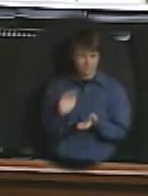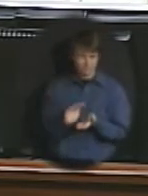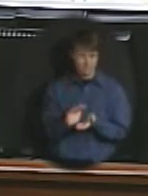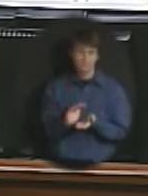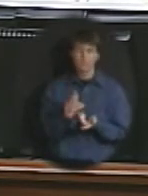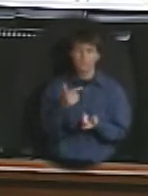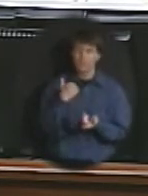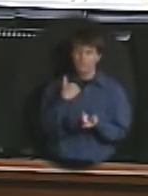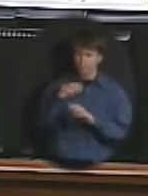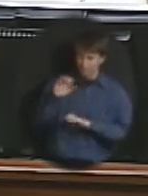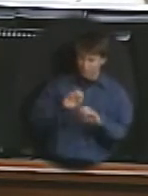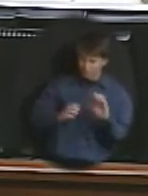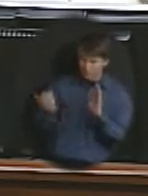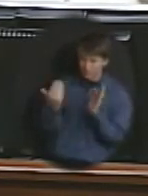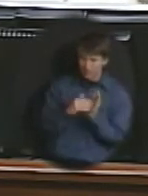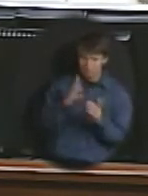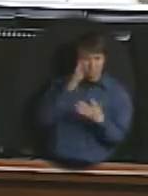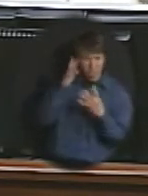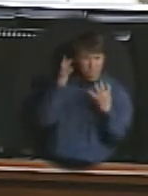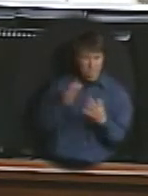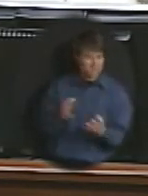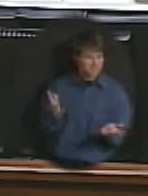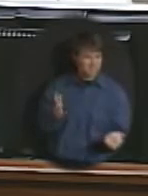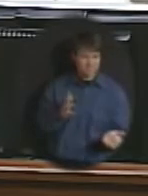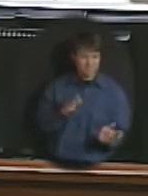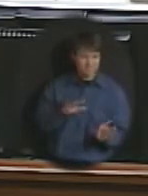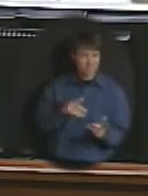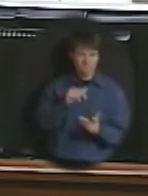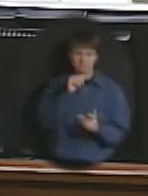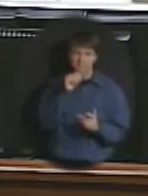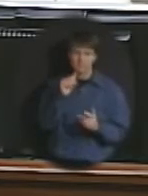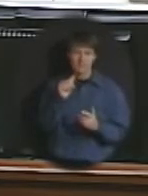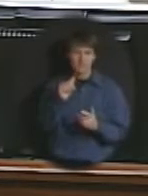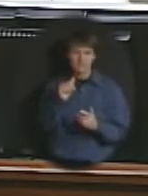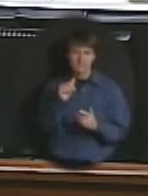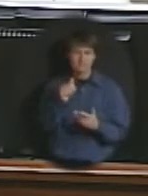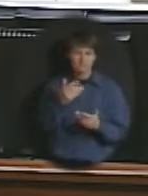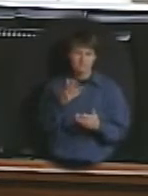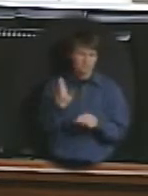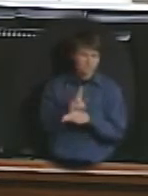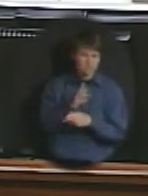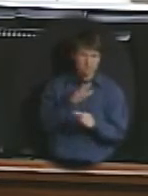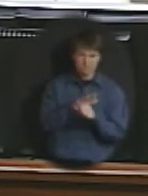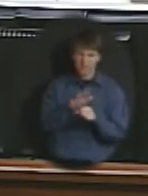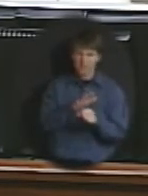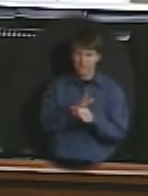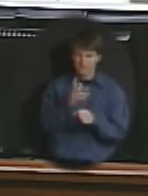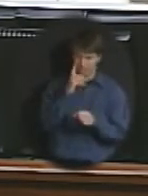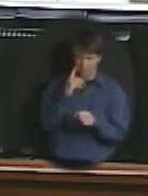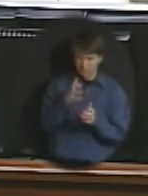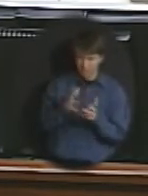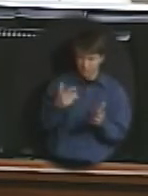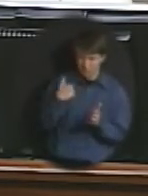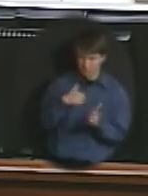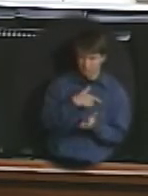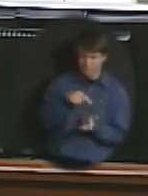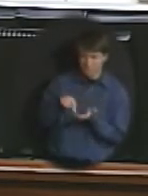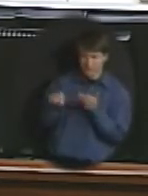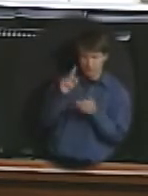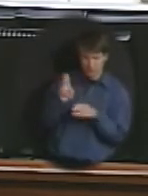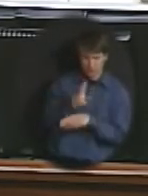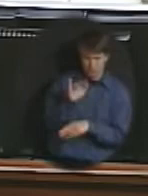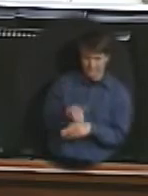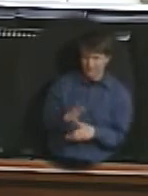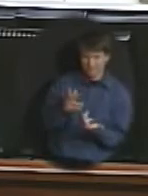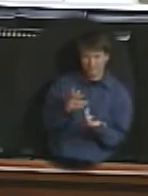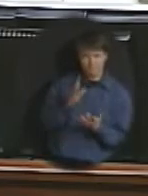we reevaluated it and just determined that the usage did not warrant the amount of maintenance that we were paying on that. So